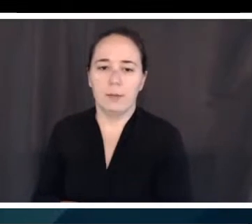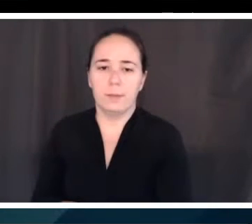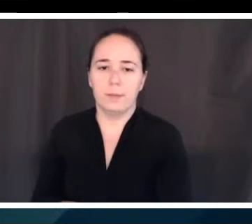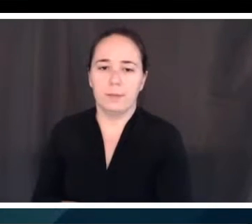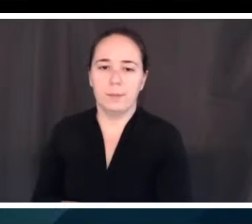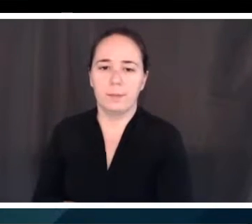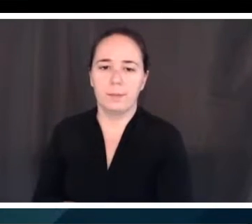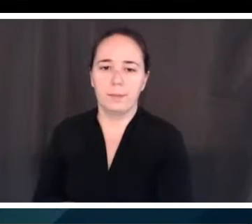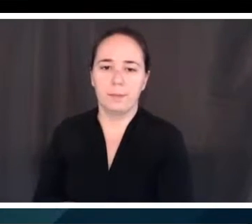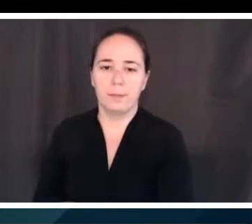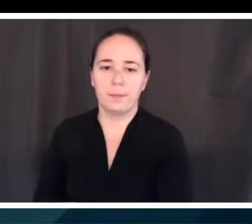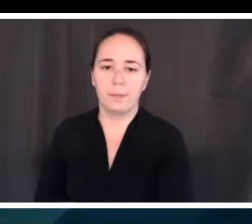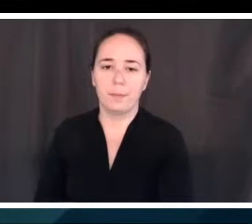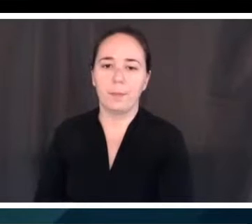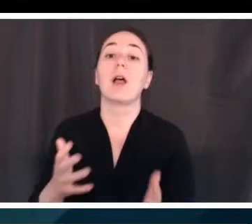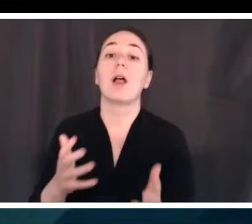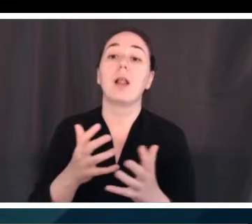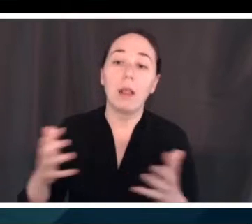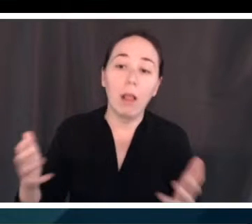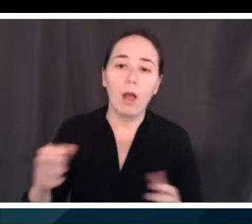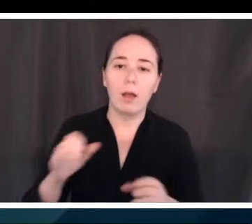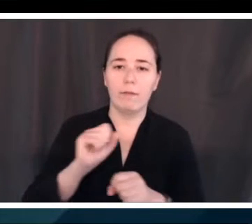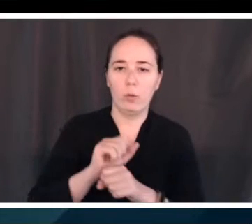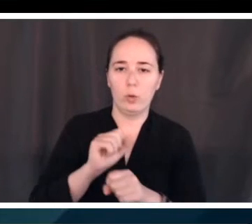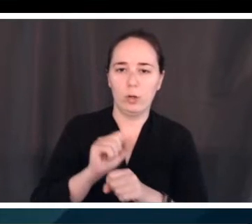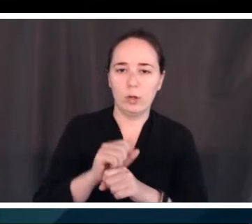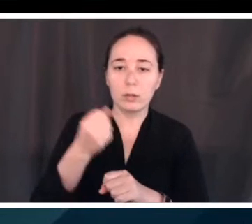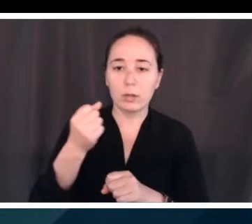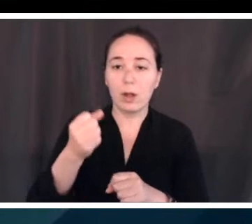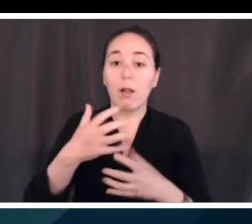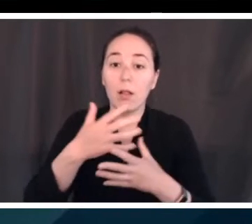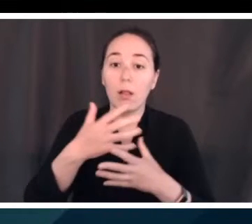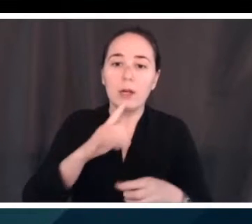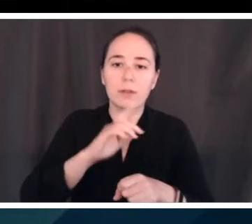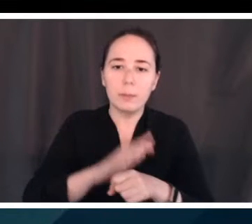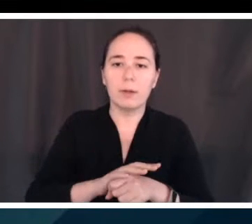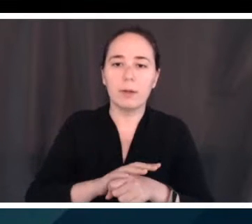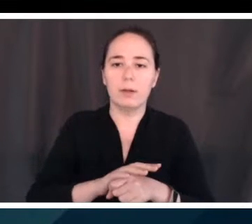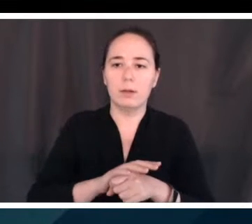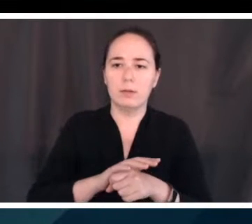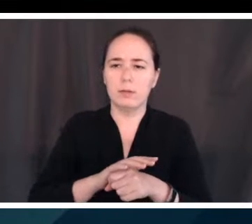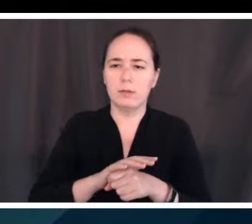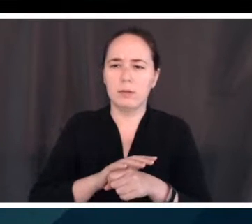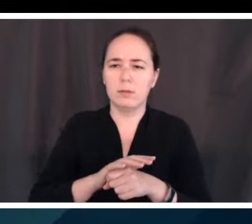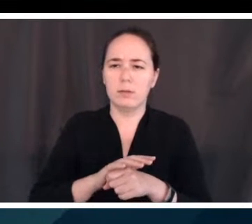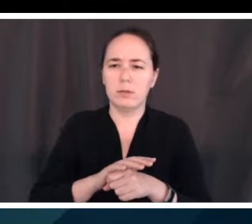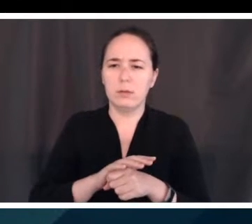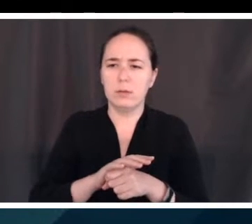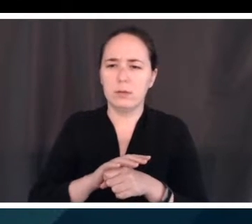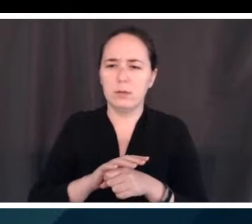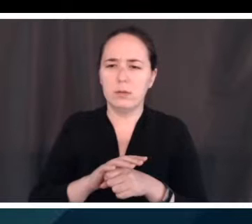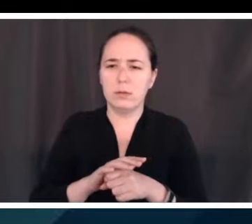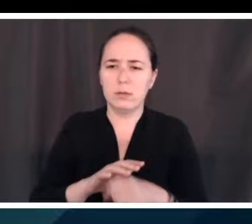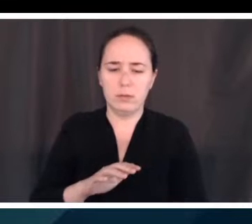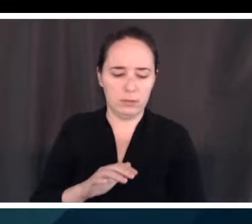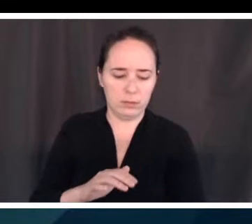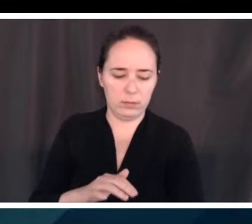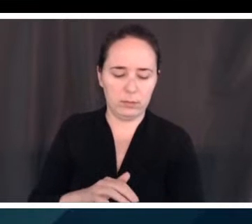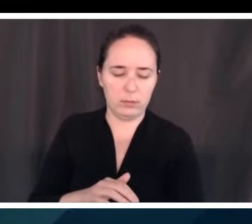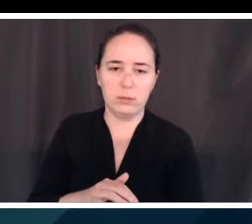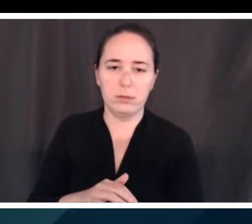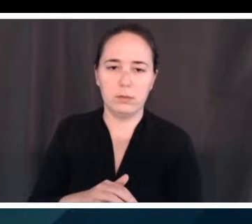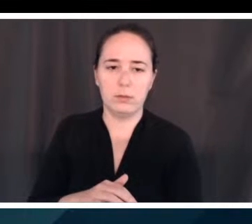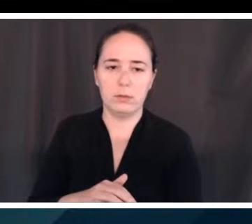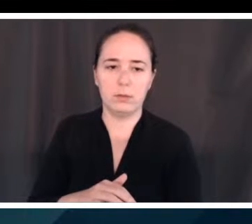though I'm not a great formal student, I work harder than I don't. I guess maybe doctors,